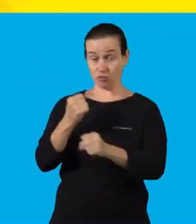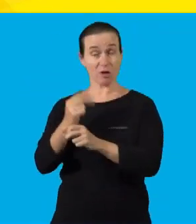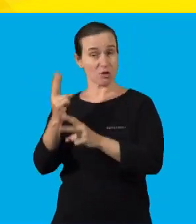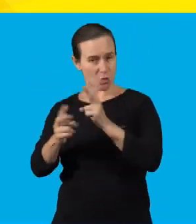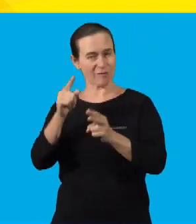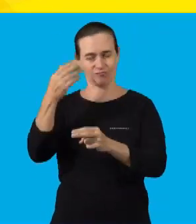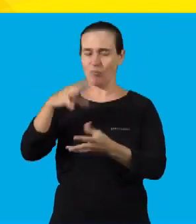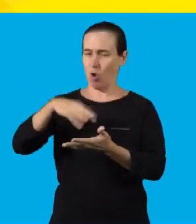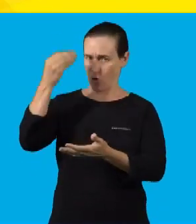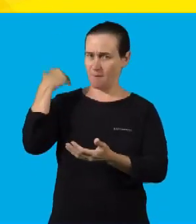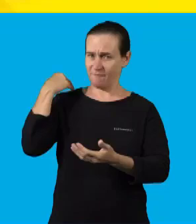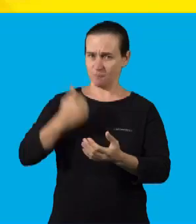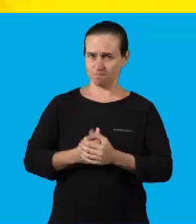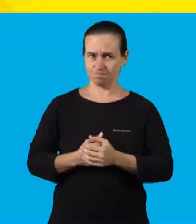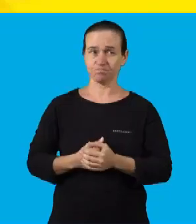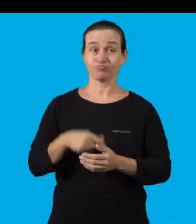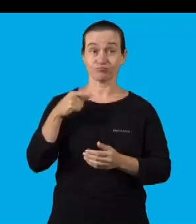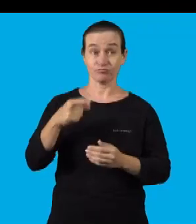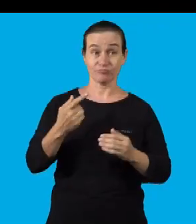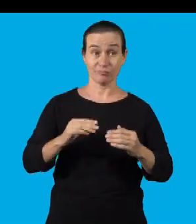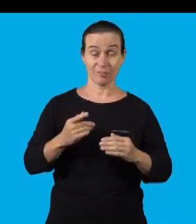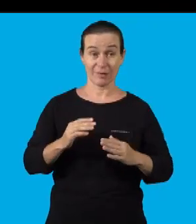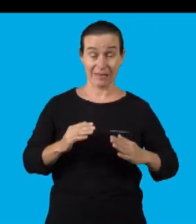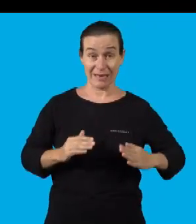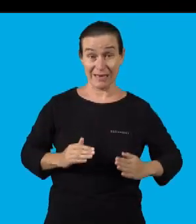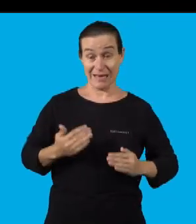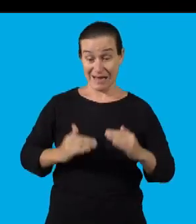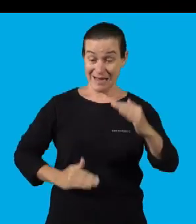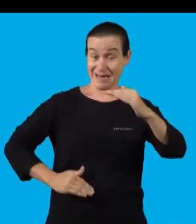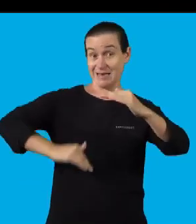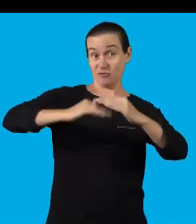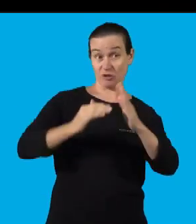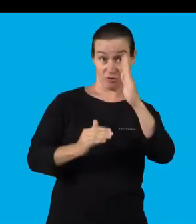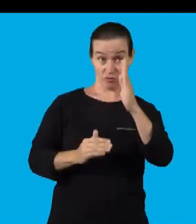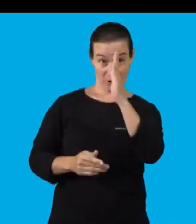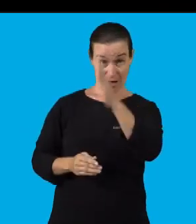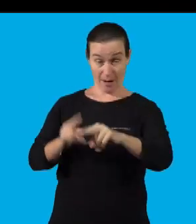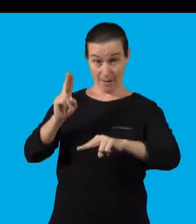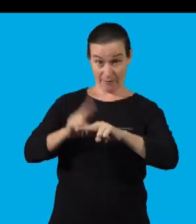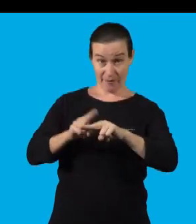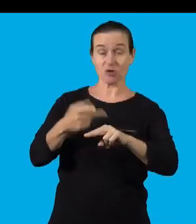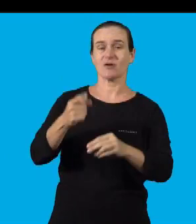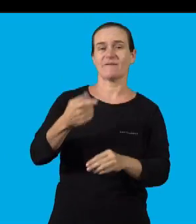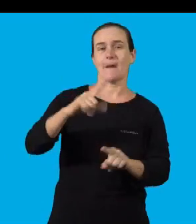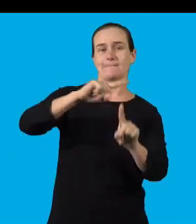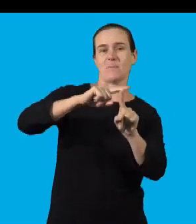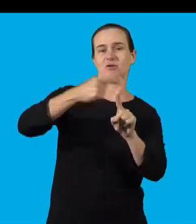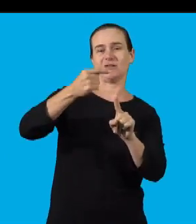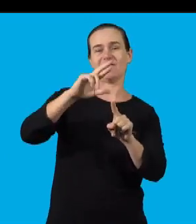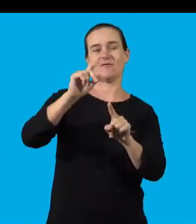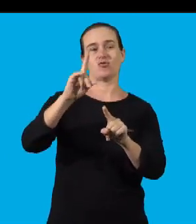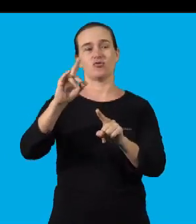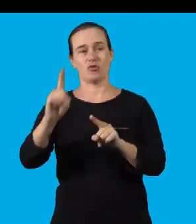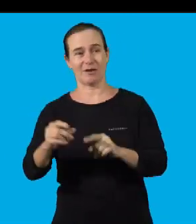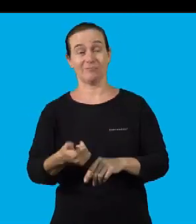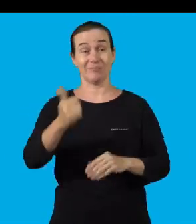until grade 12 that you have previously learned. An increasing straight line function has a positive gradient. A decreasing straight line